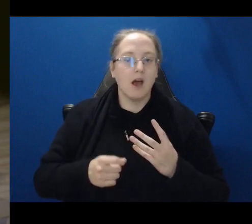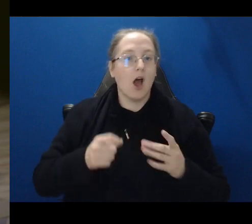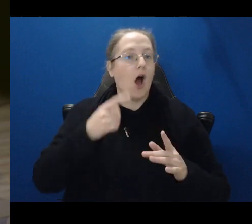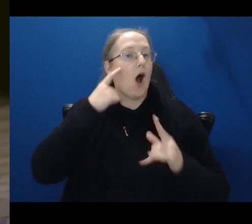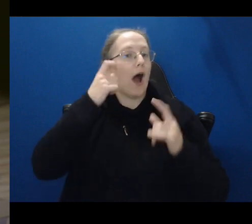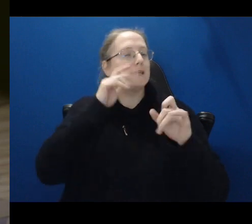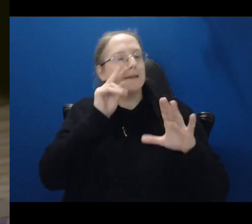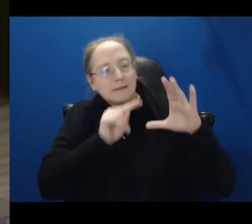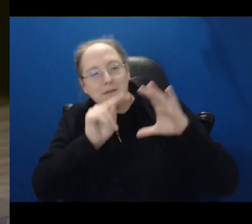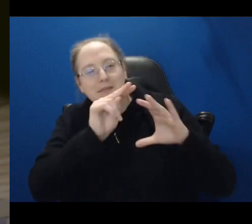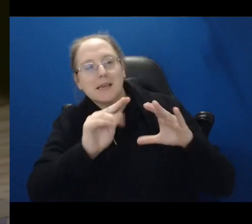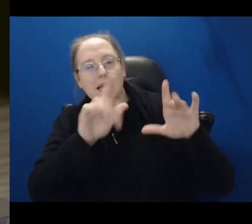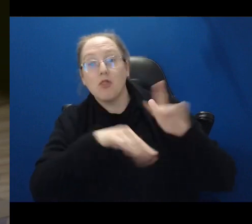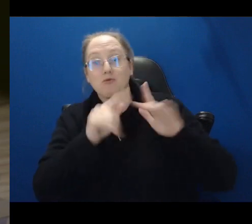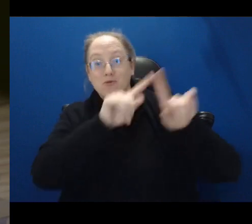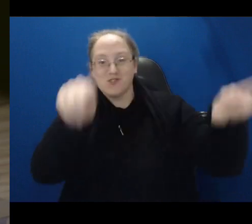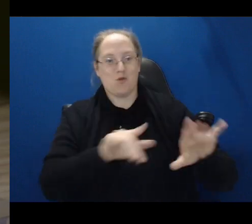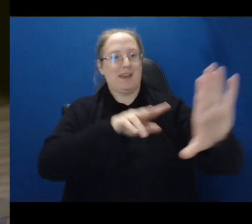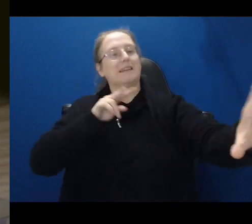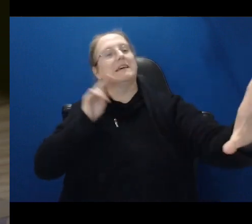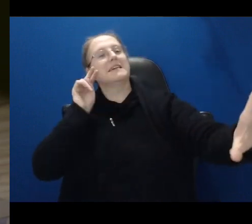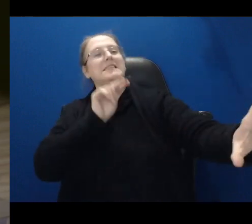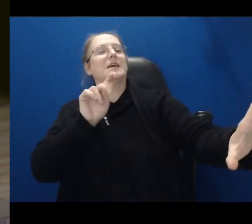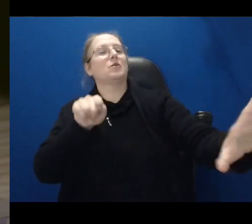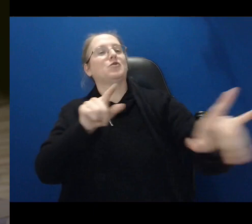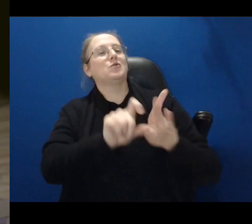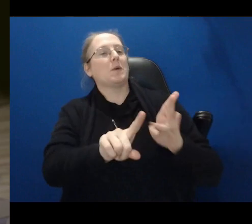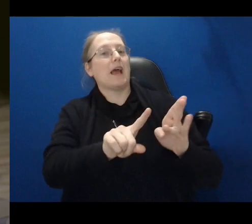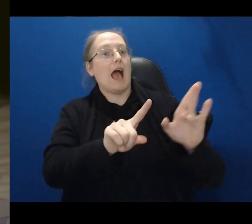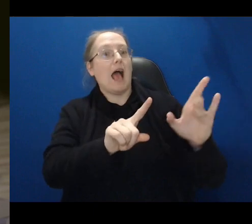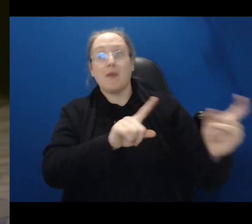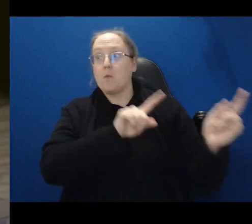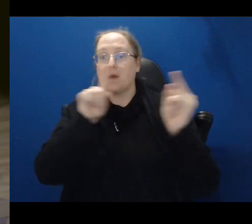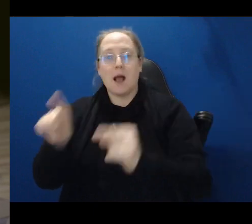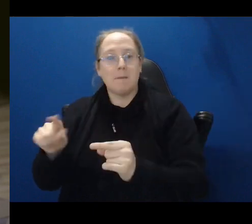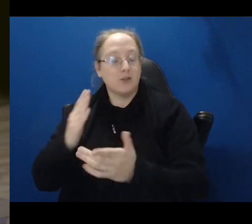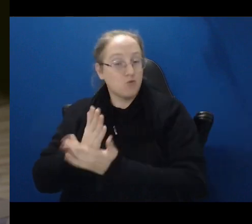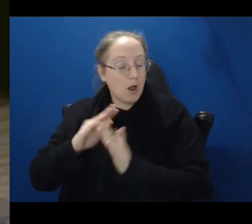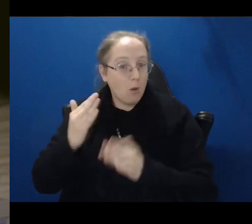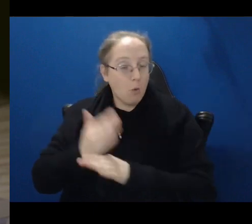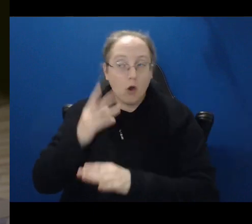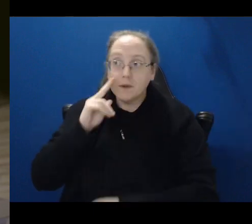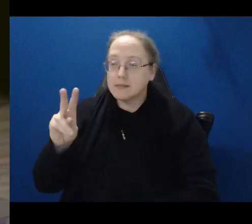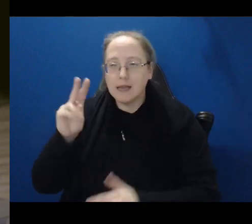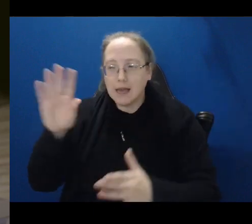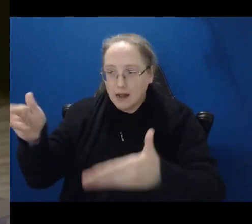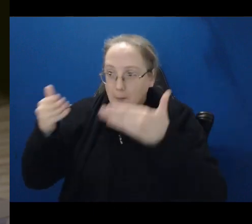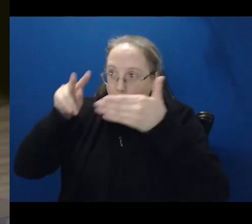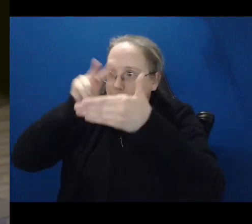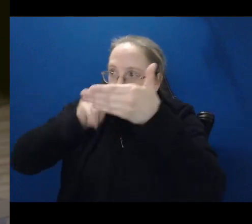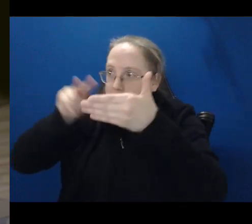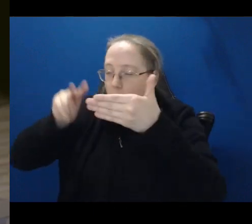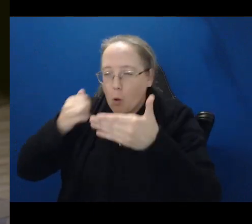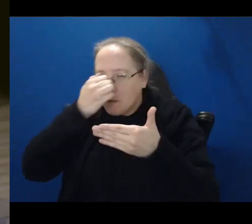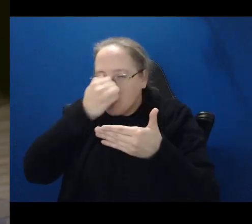and then being able to like be with the work physically and see all of the nuances in the surfaces of your works and the